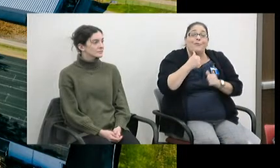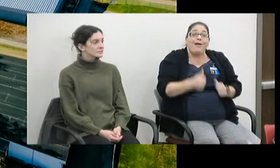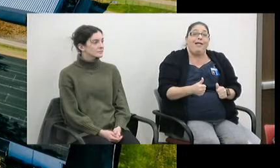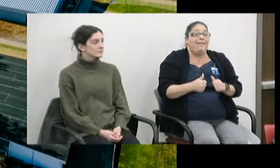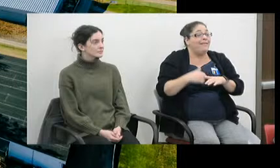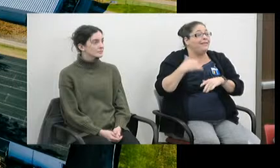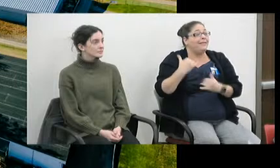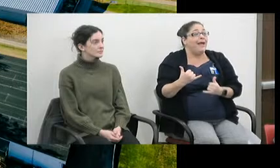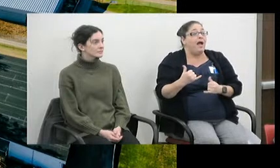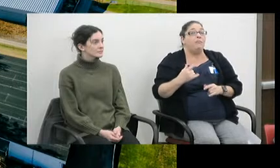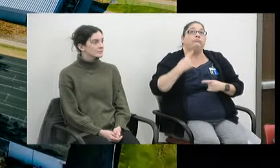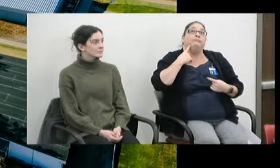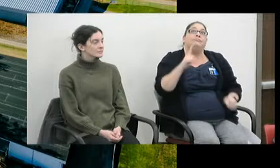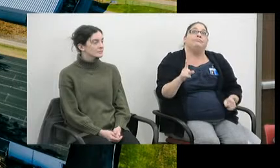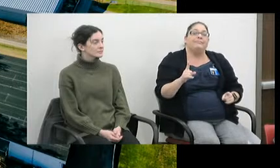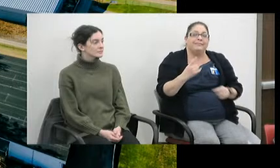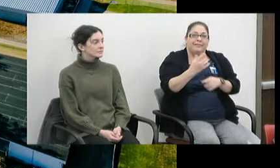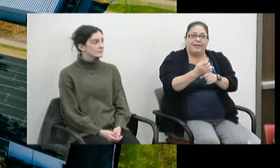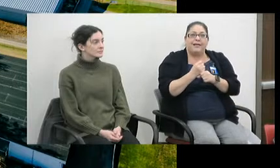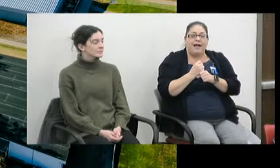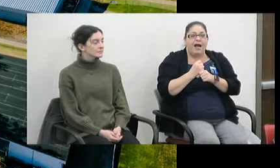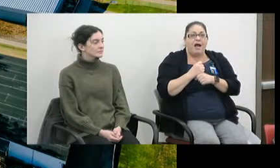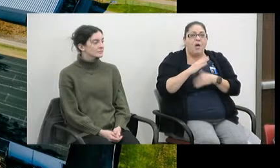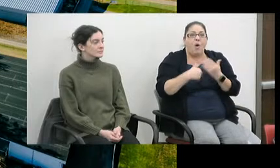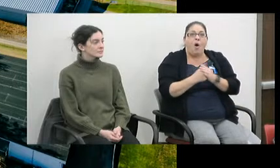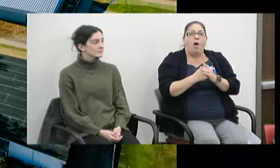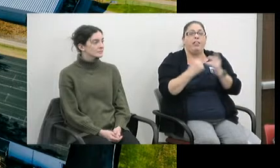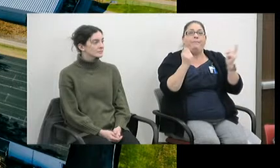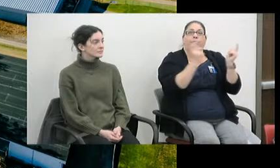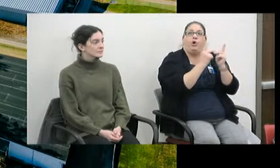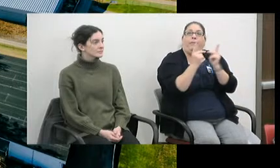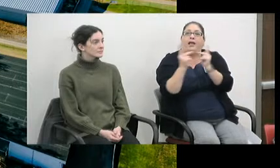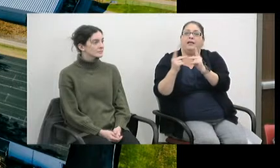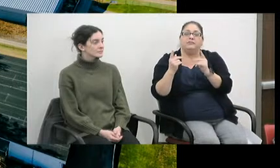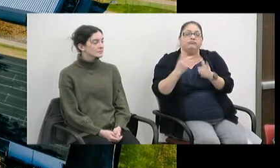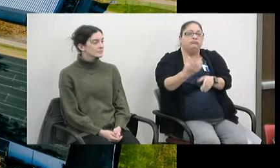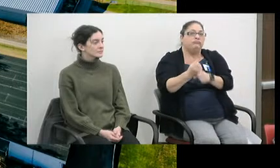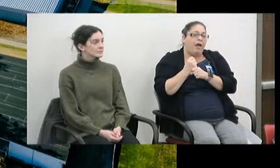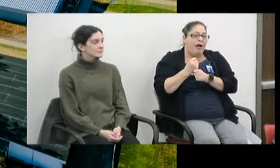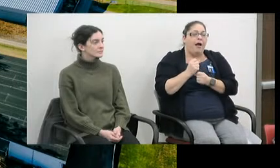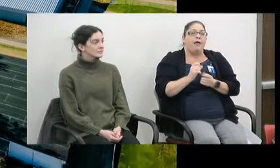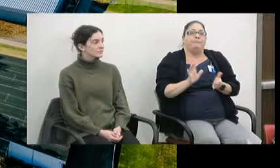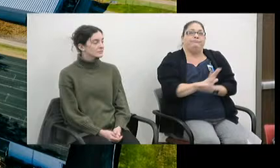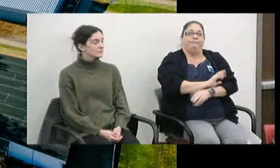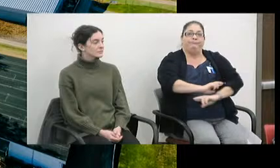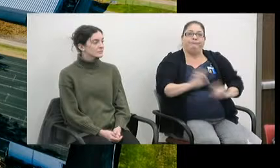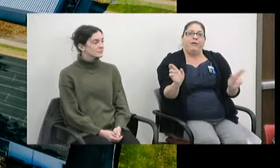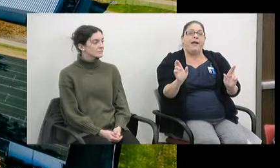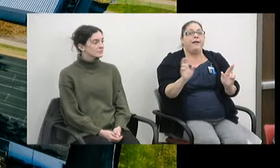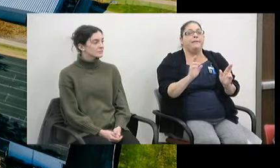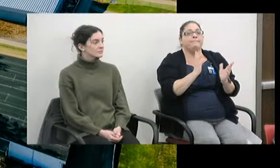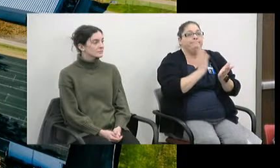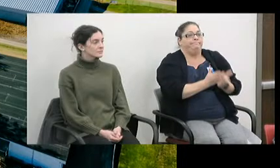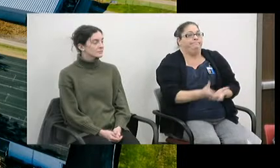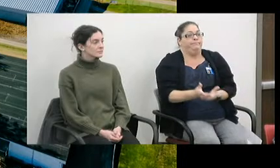finally have pretty much all our permits in hand. You guys obviously have on the agenda tonight